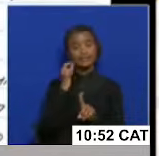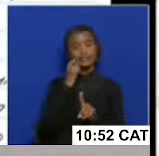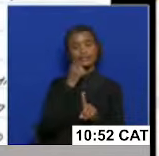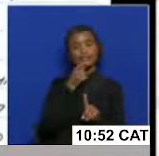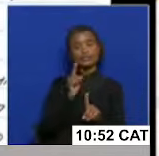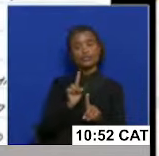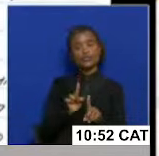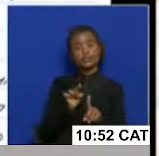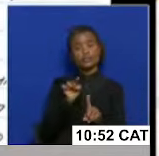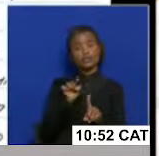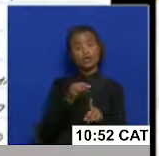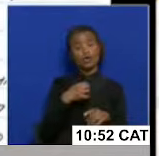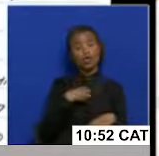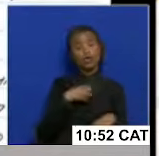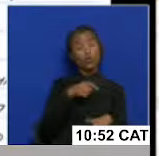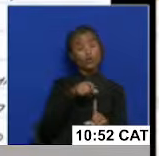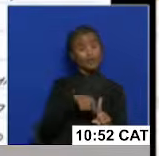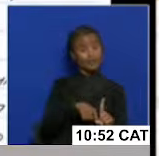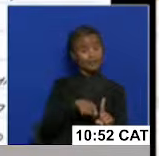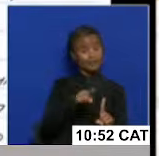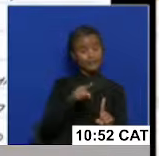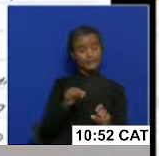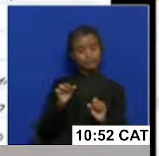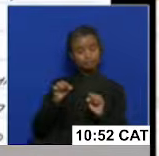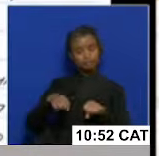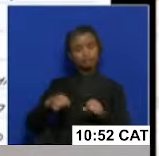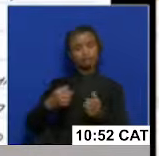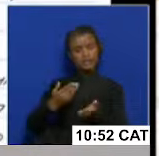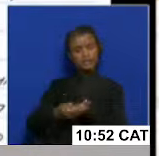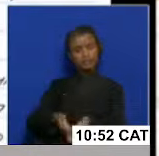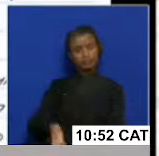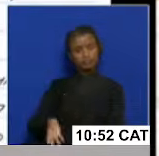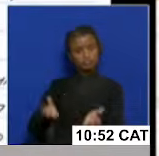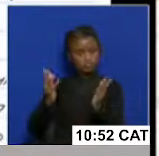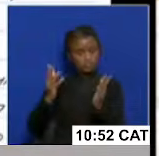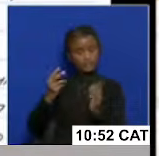of the apartment granting them permission to search. Does that make sense?